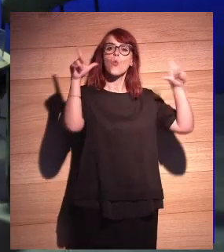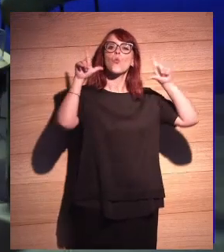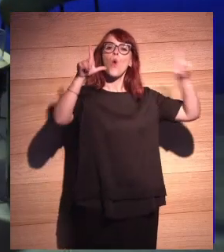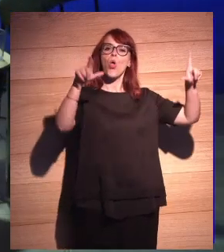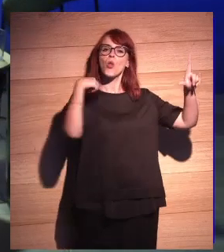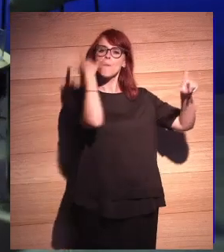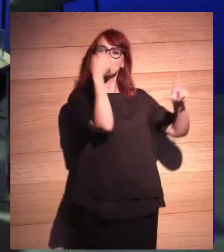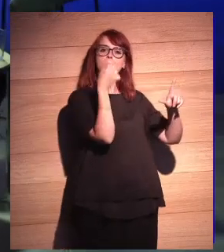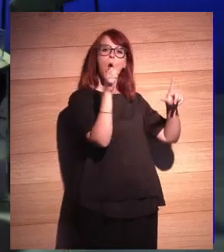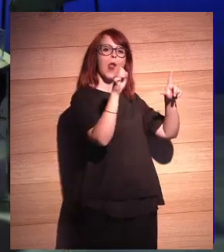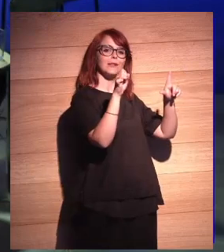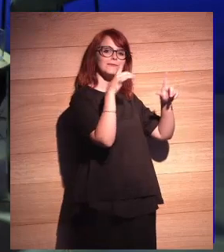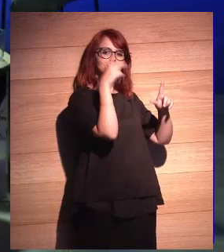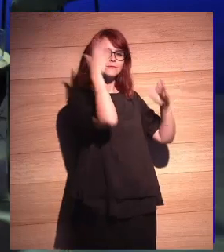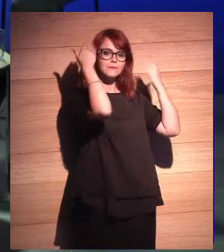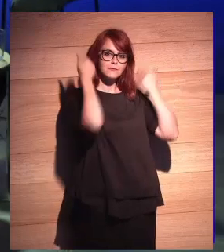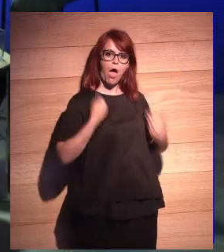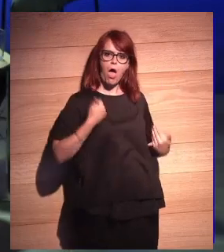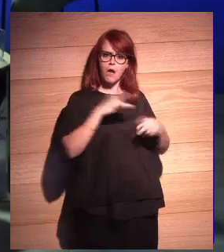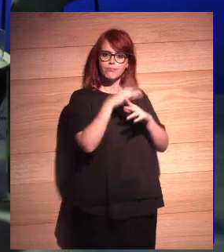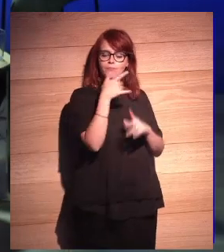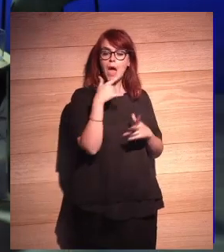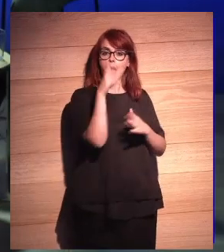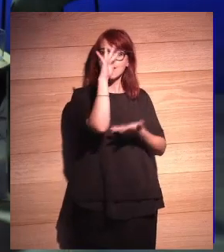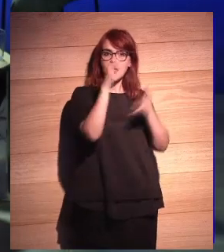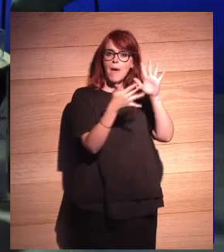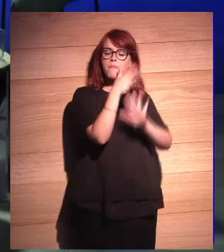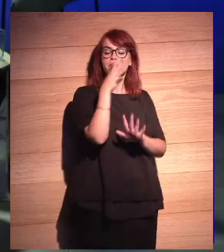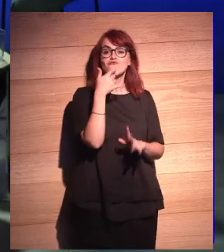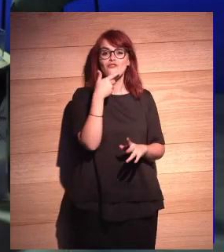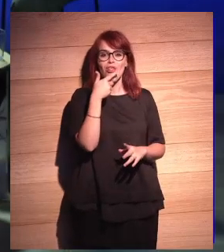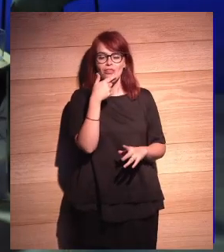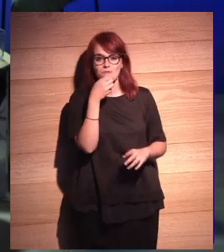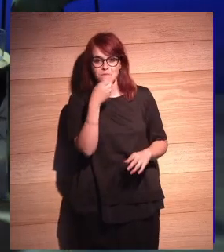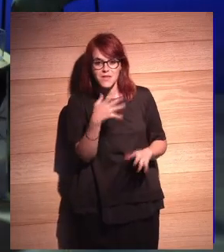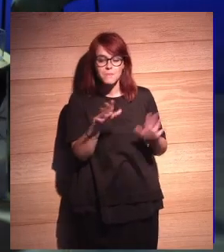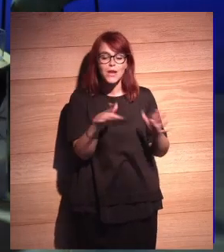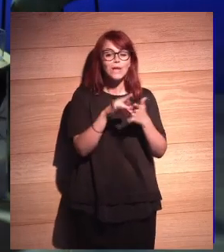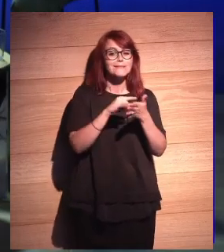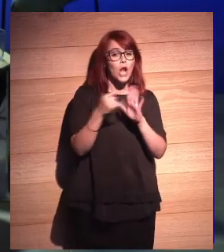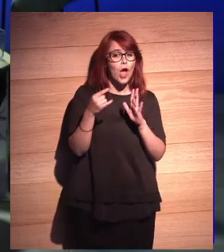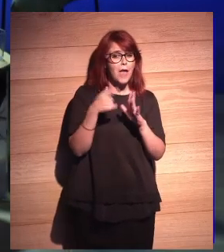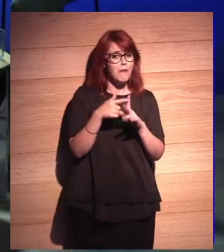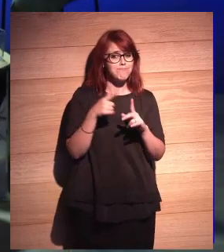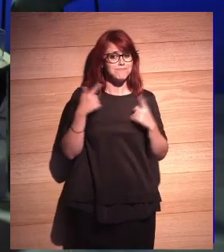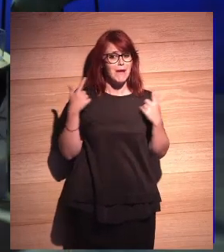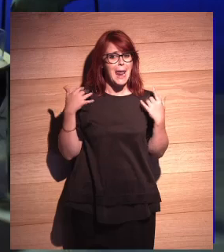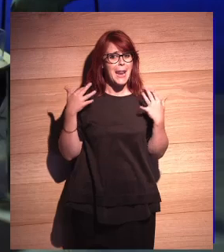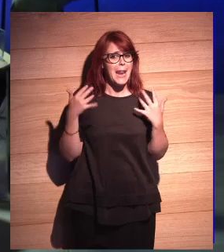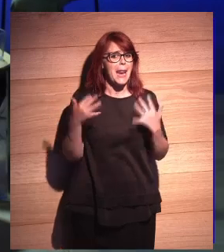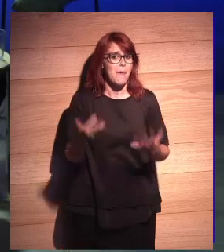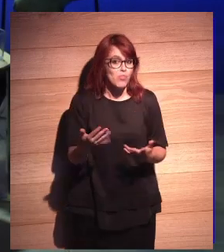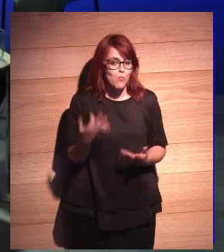Mona Lisa were burnt, we can still see it very closely. But as artists, technology